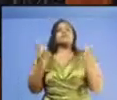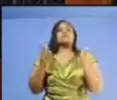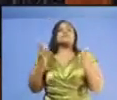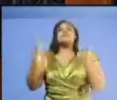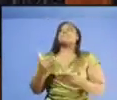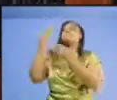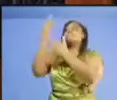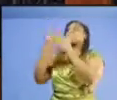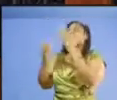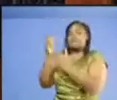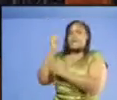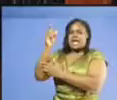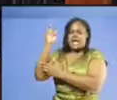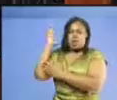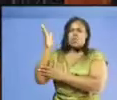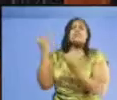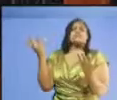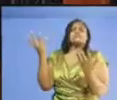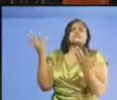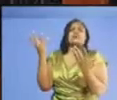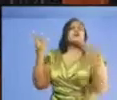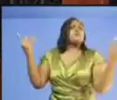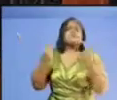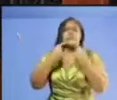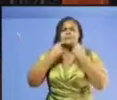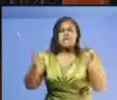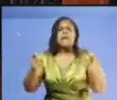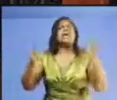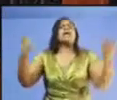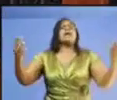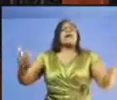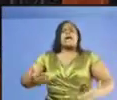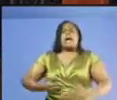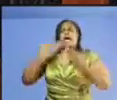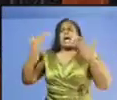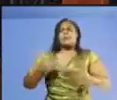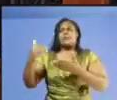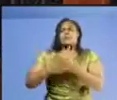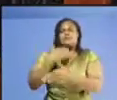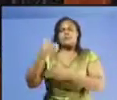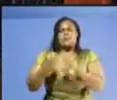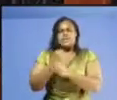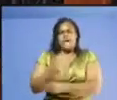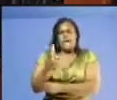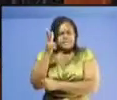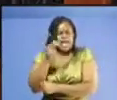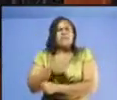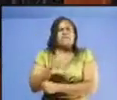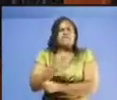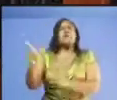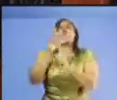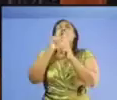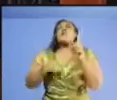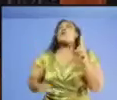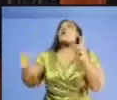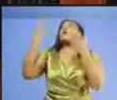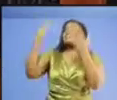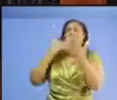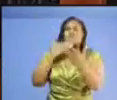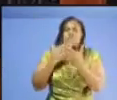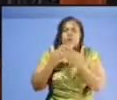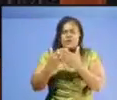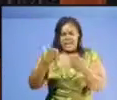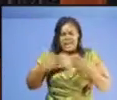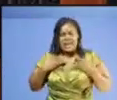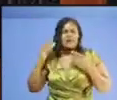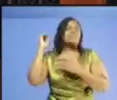that God, you can't say, Happy New Year, devil. Happy New Year. The Lord is good, and I